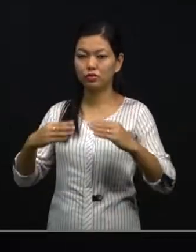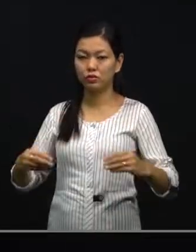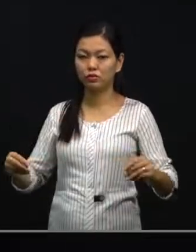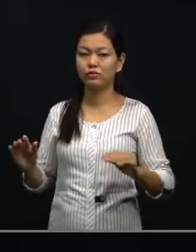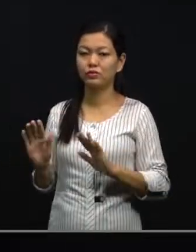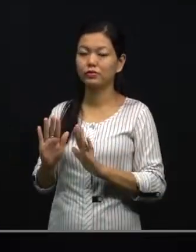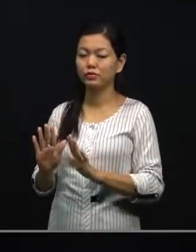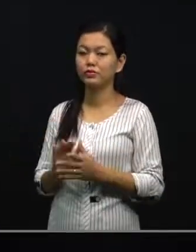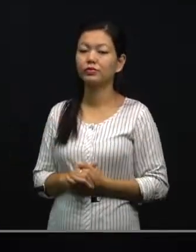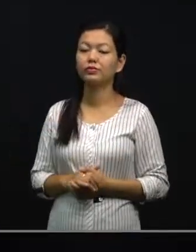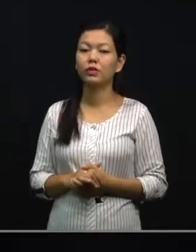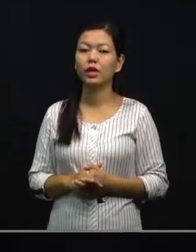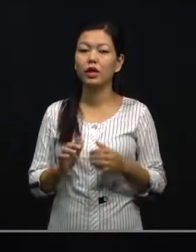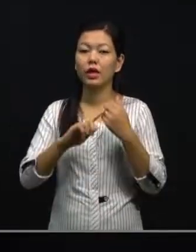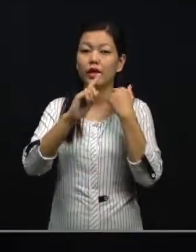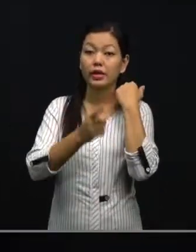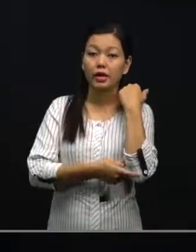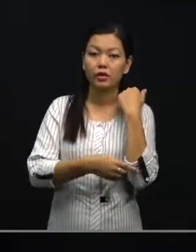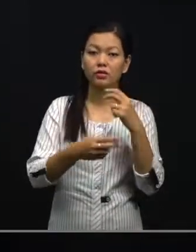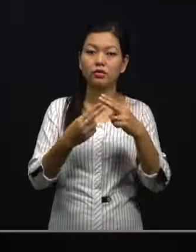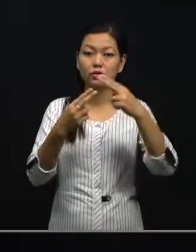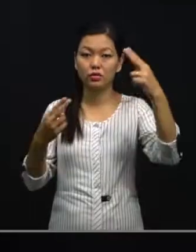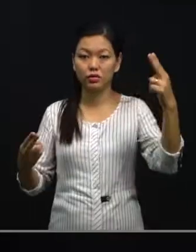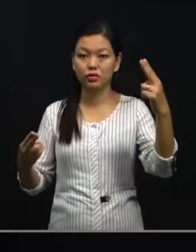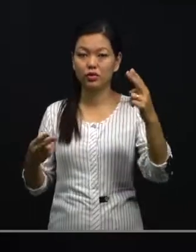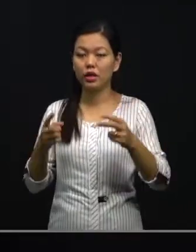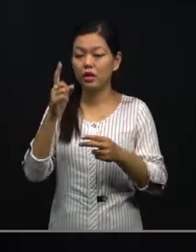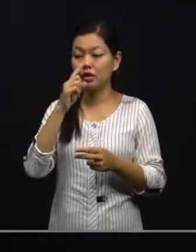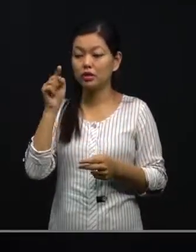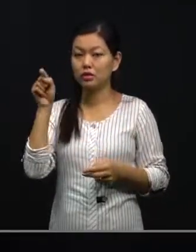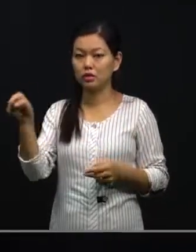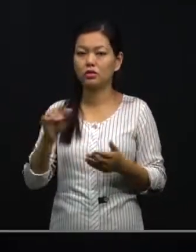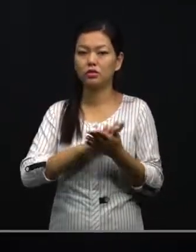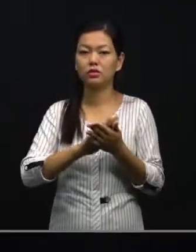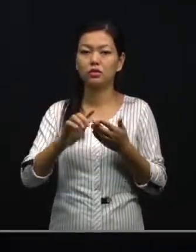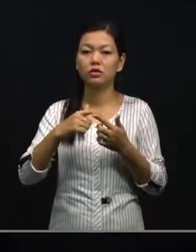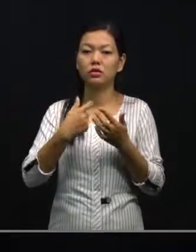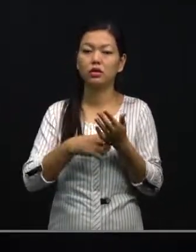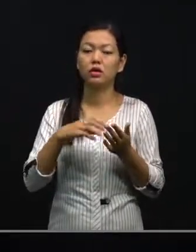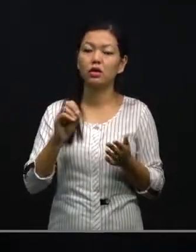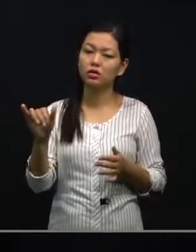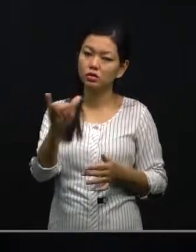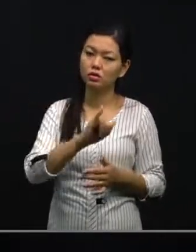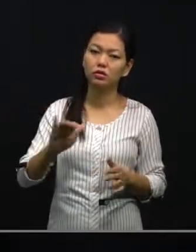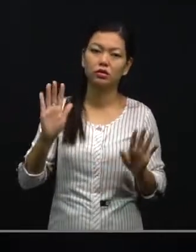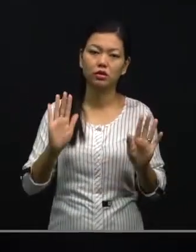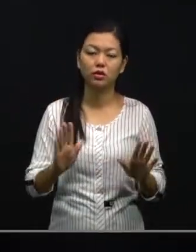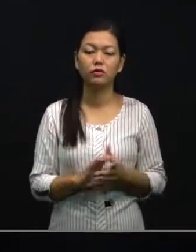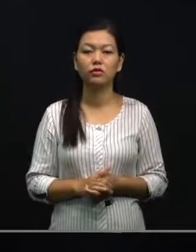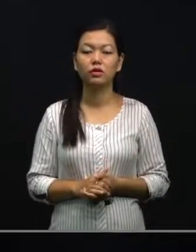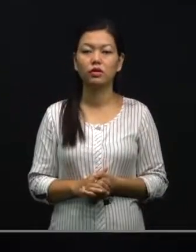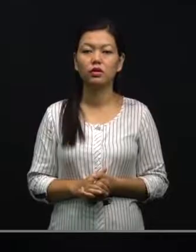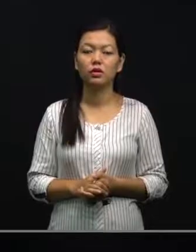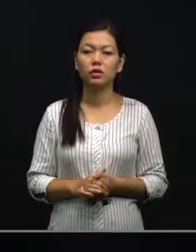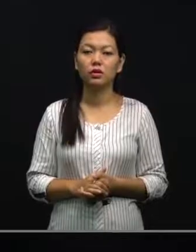termed as the heroine in our story. She is also the character who transformed the most, and she is the